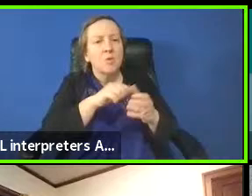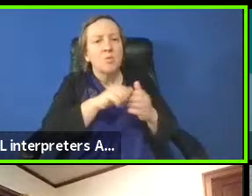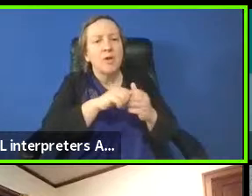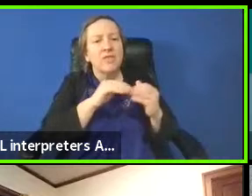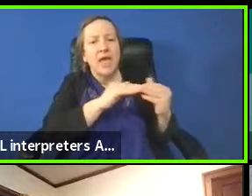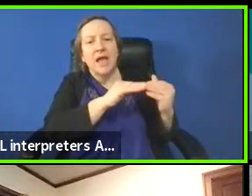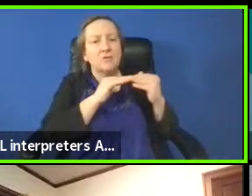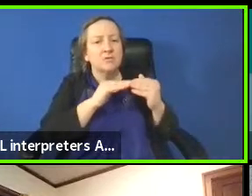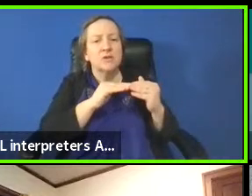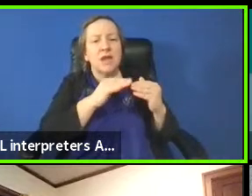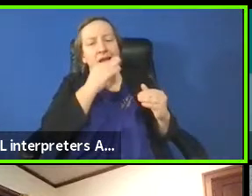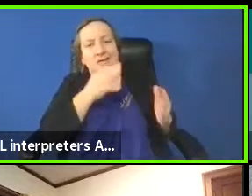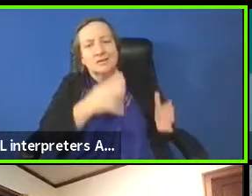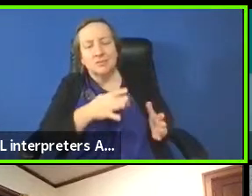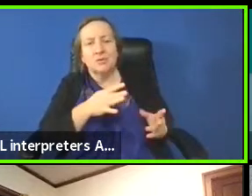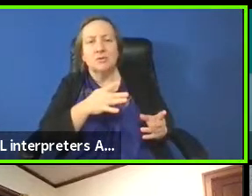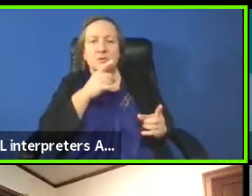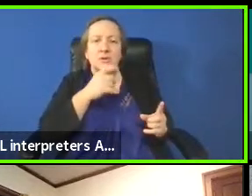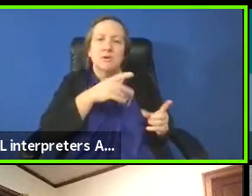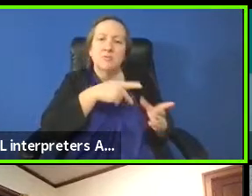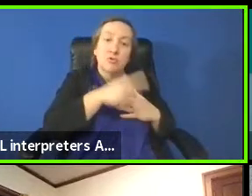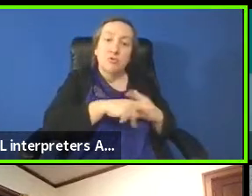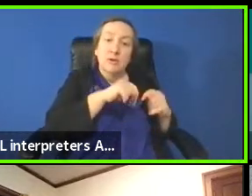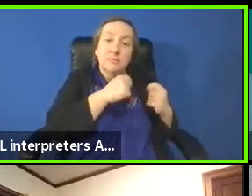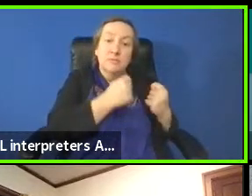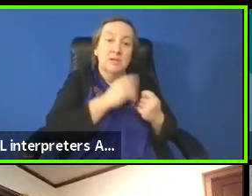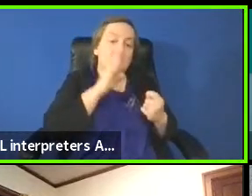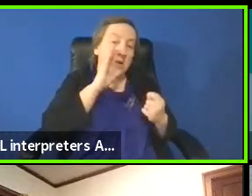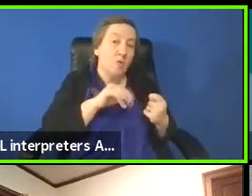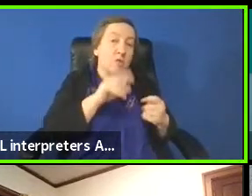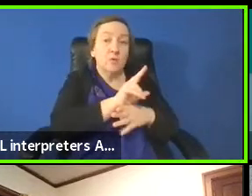team that will be saying, okay, we know you use the equity